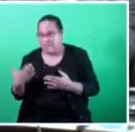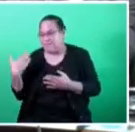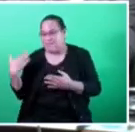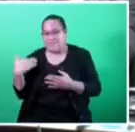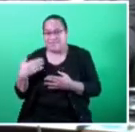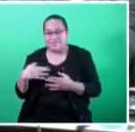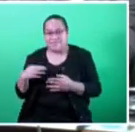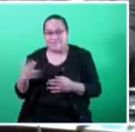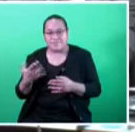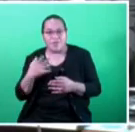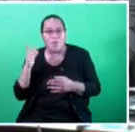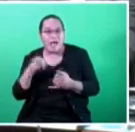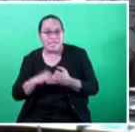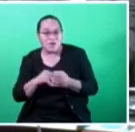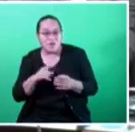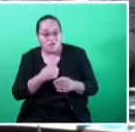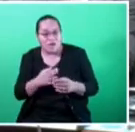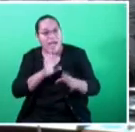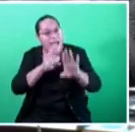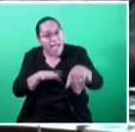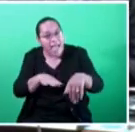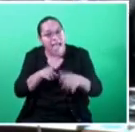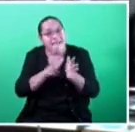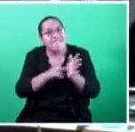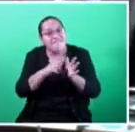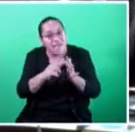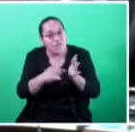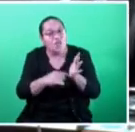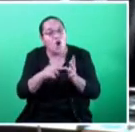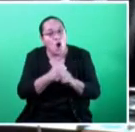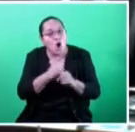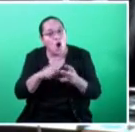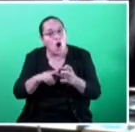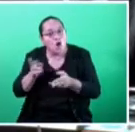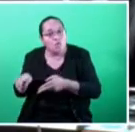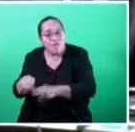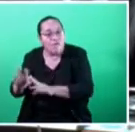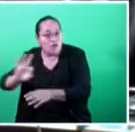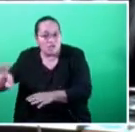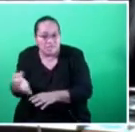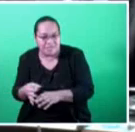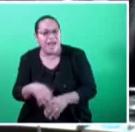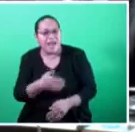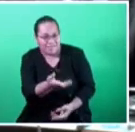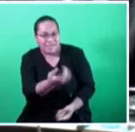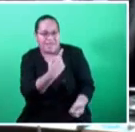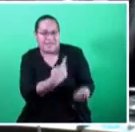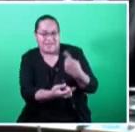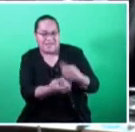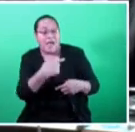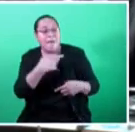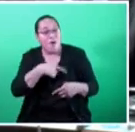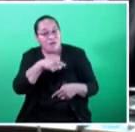Honorable Tokuru stopped me and said, how about Vitongo River? Mr. Speaker, They are raising these issues now because